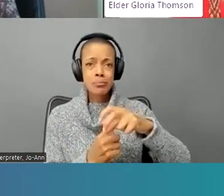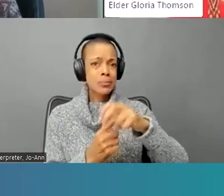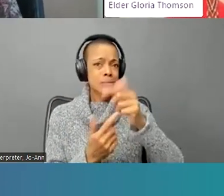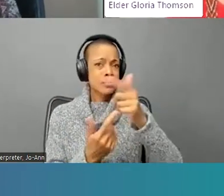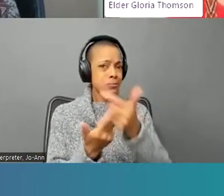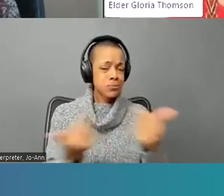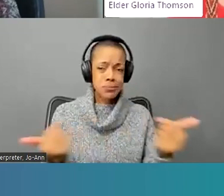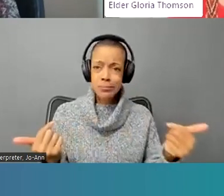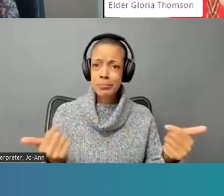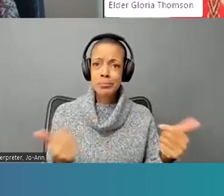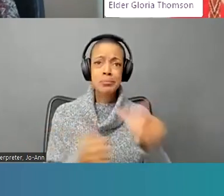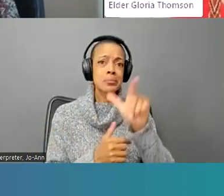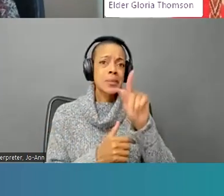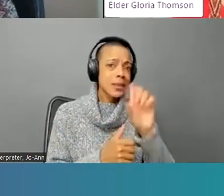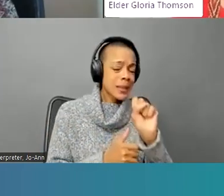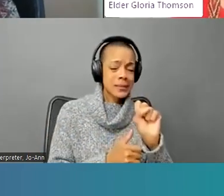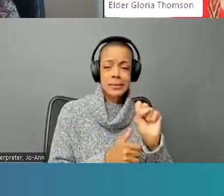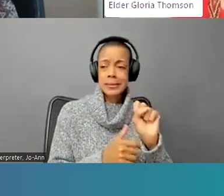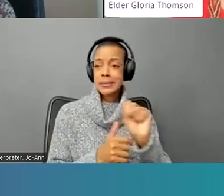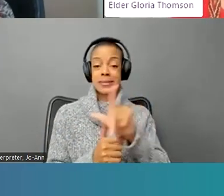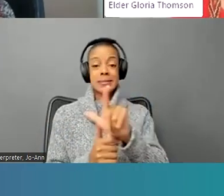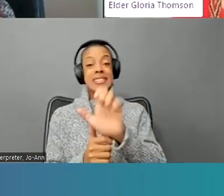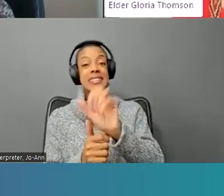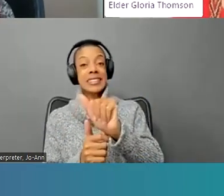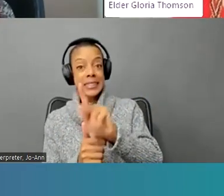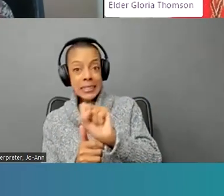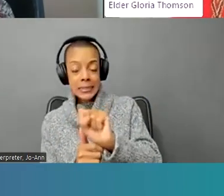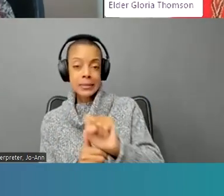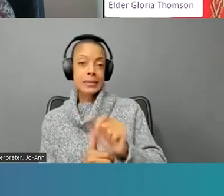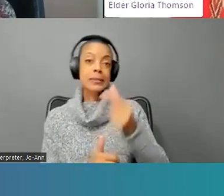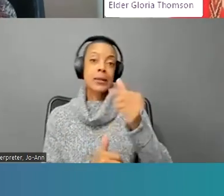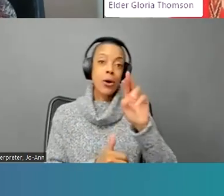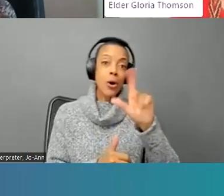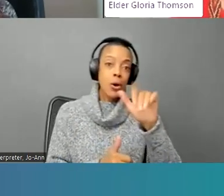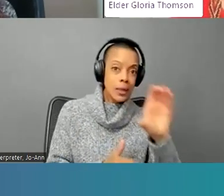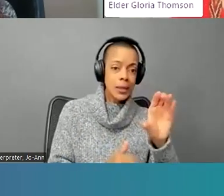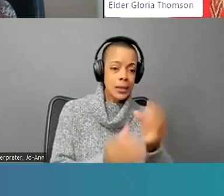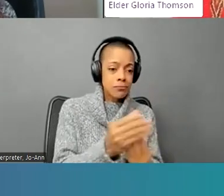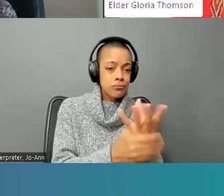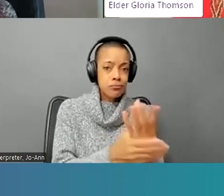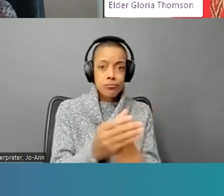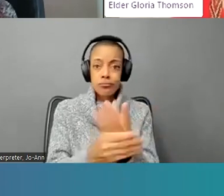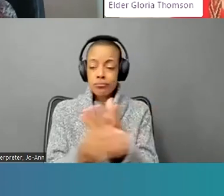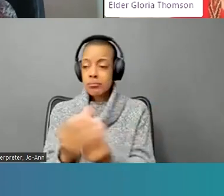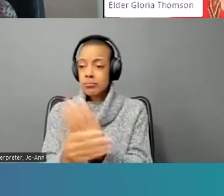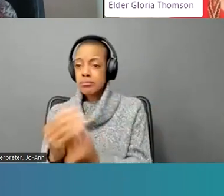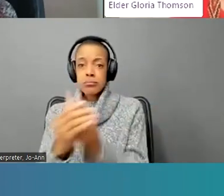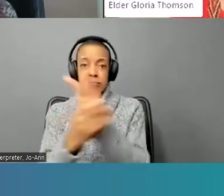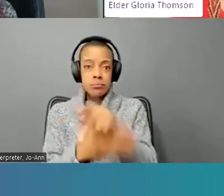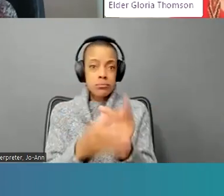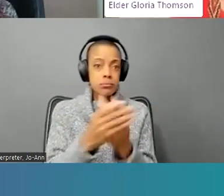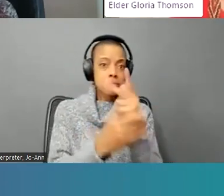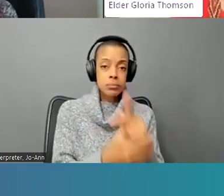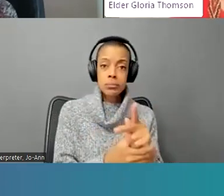and, garlic, everything. And our plants, are still giving to us, and the trees are still giving